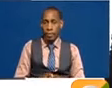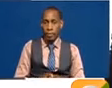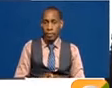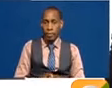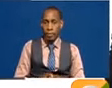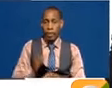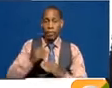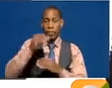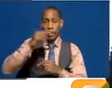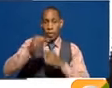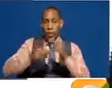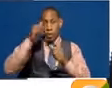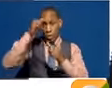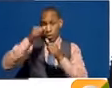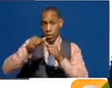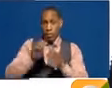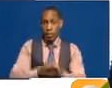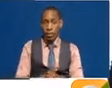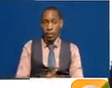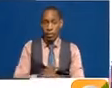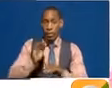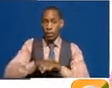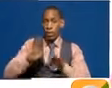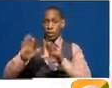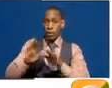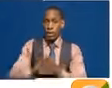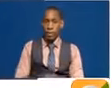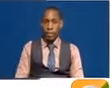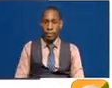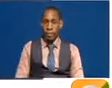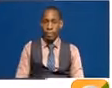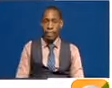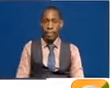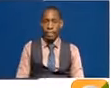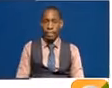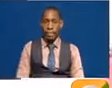on. Fare thee well, my dear.